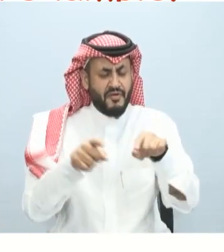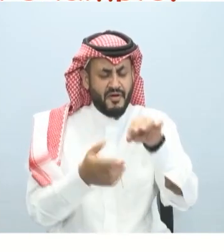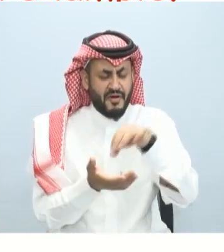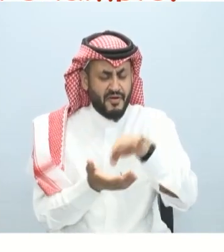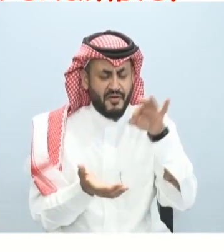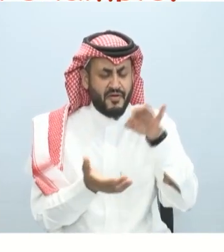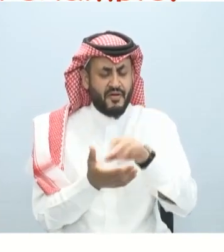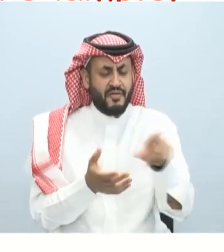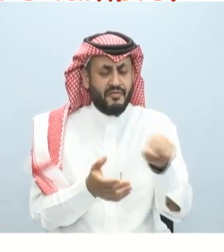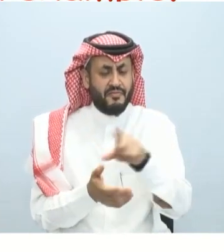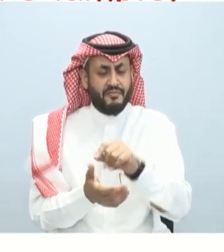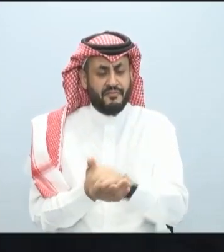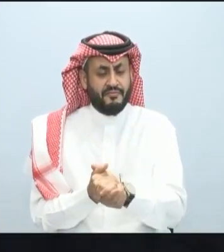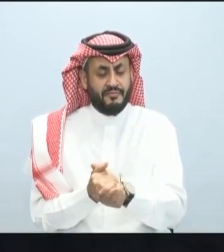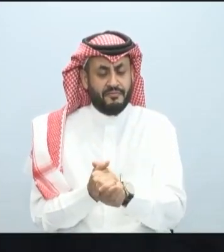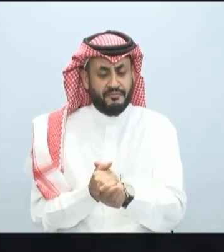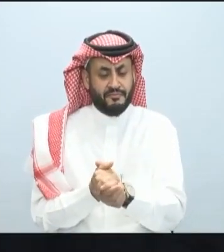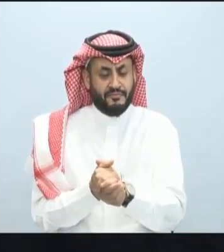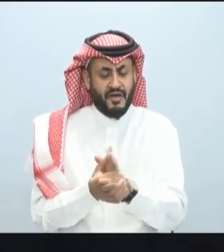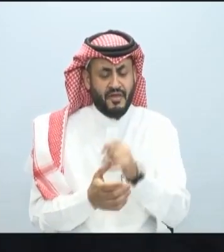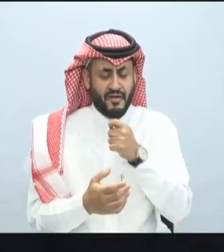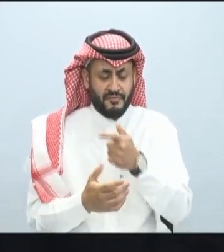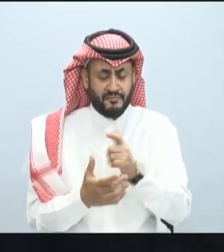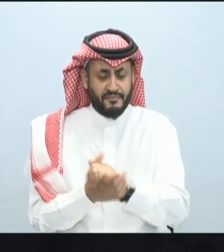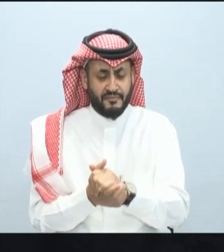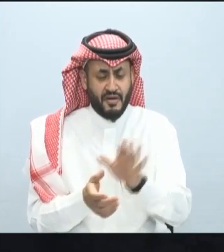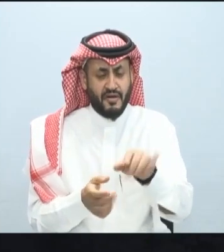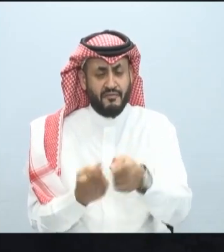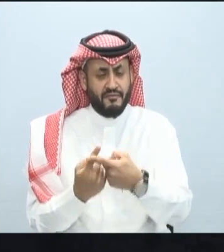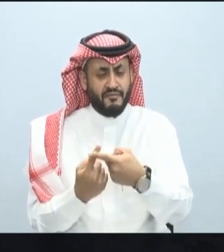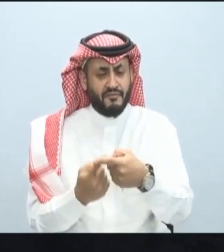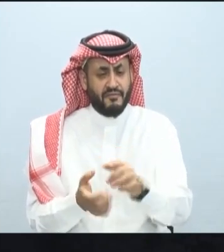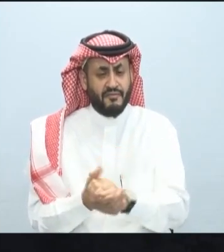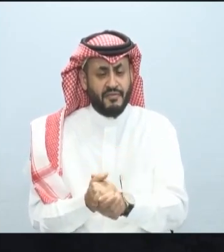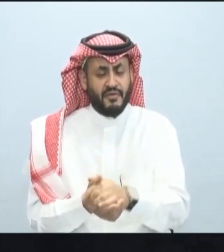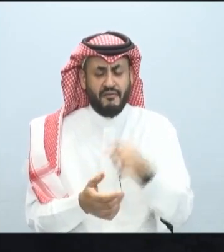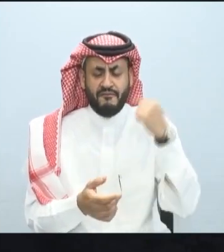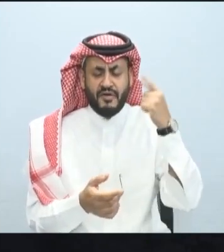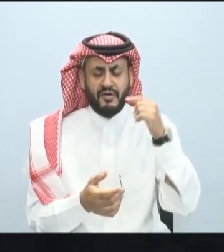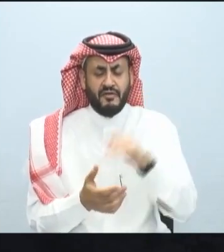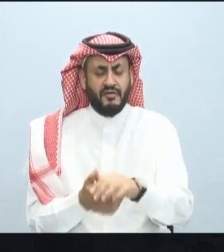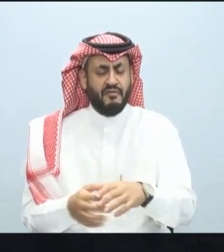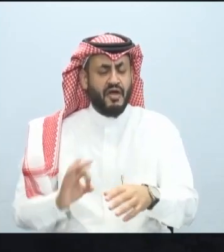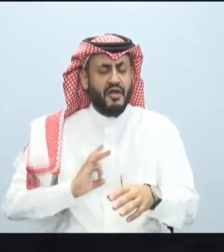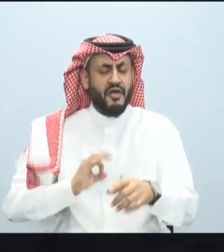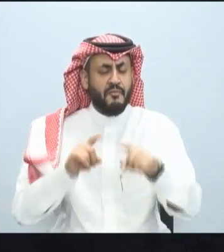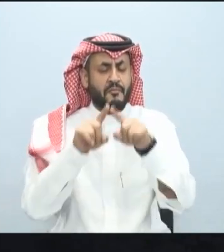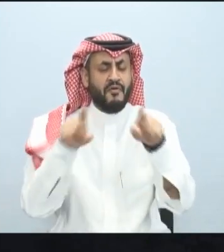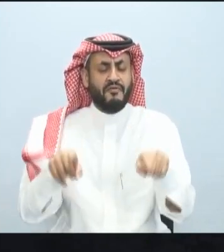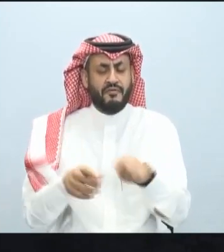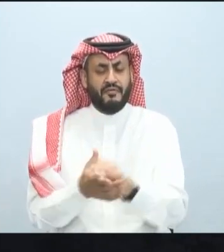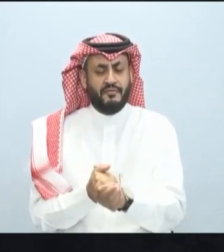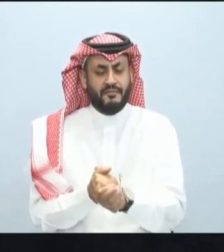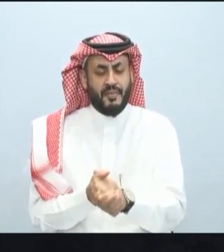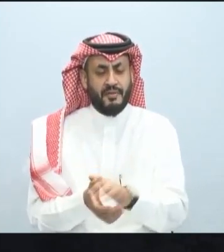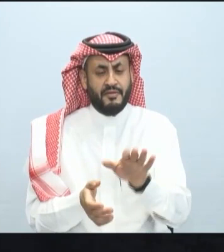genre as an example. So this is something very simple. You are just first going to think of your favorite movie and you